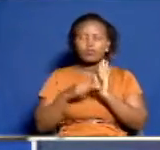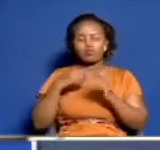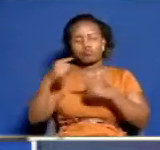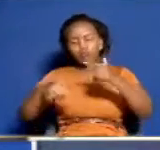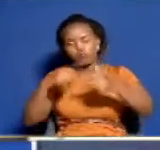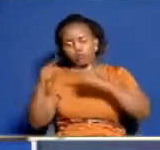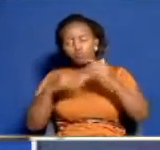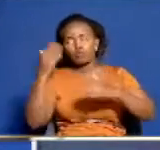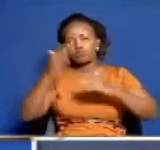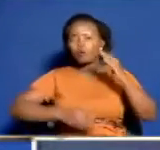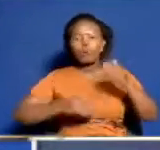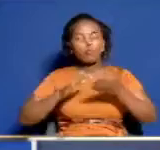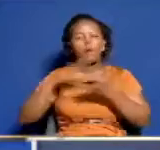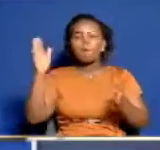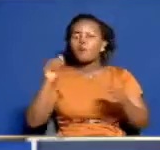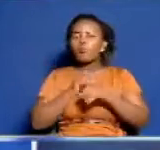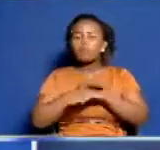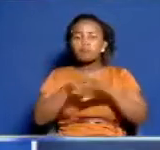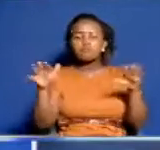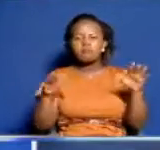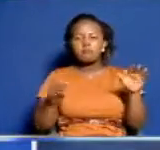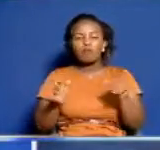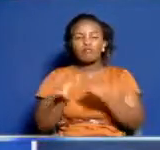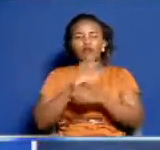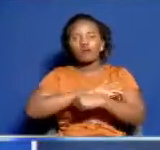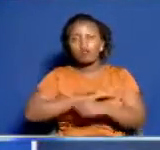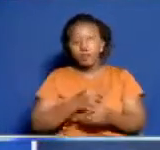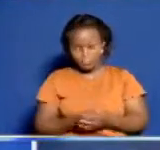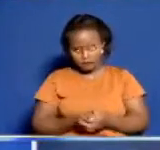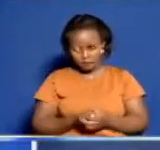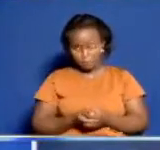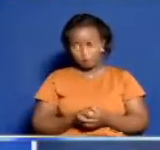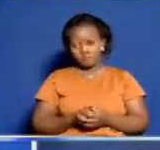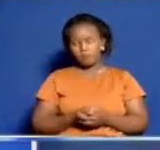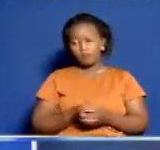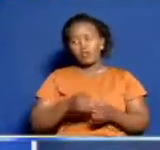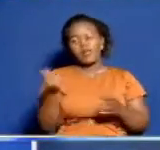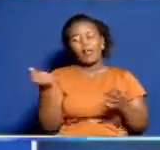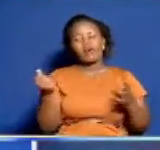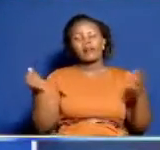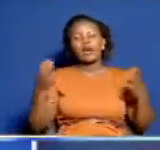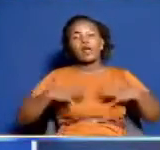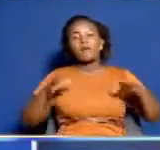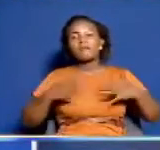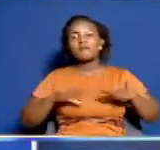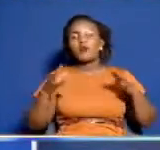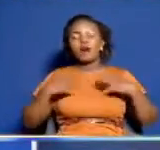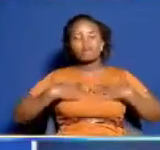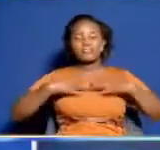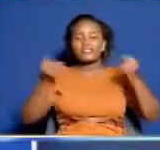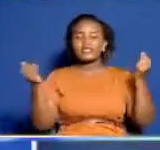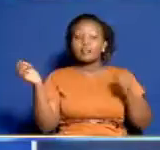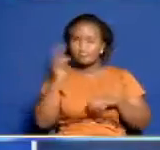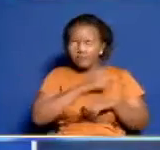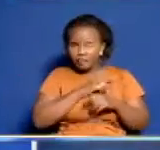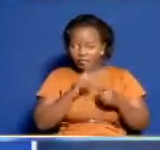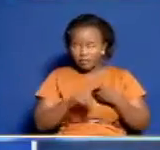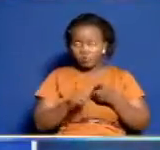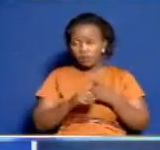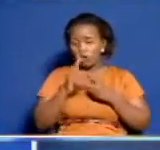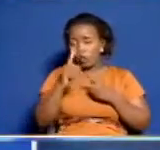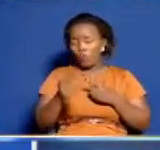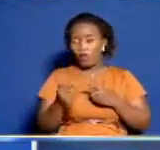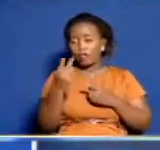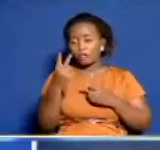spread of the virus. 312 patients have recovered from the disease, 128 from various